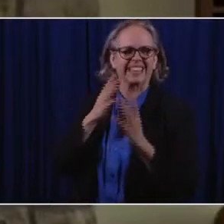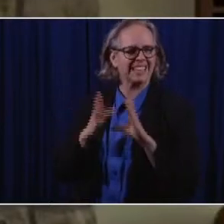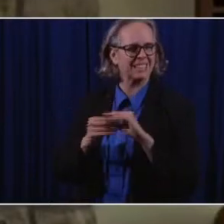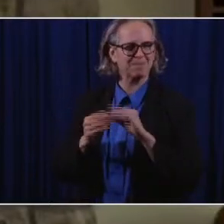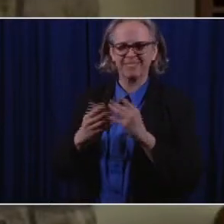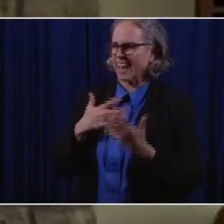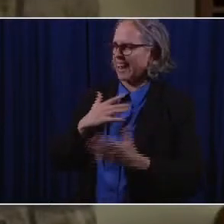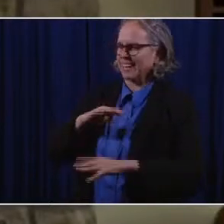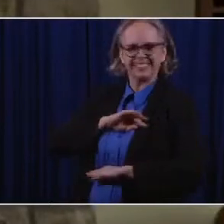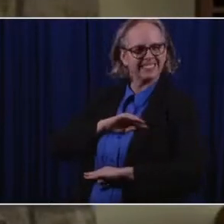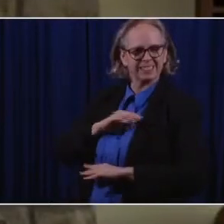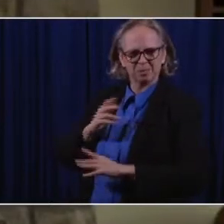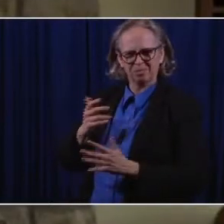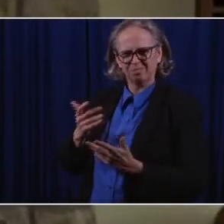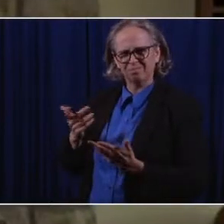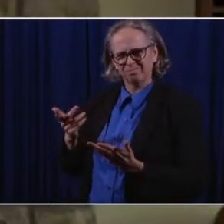And